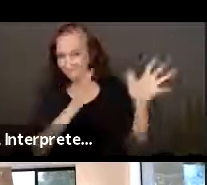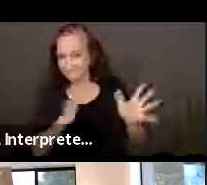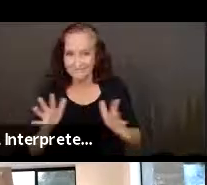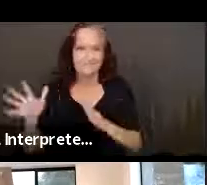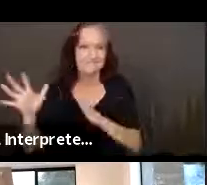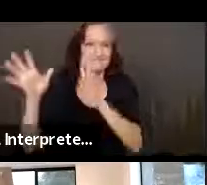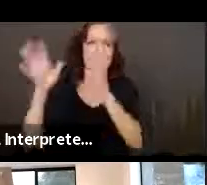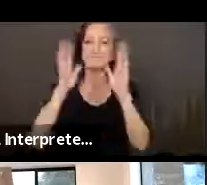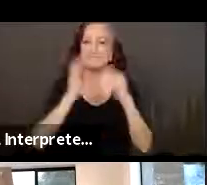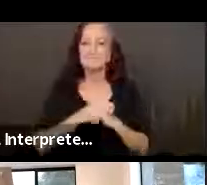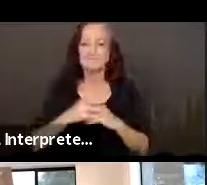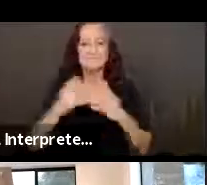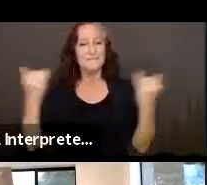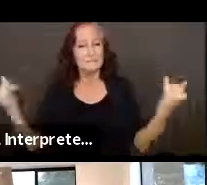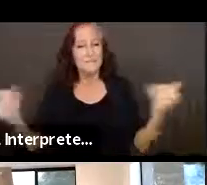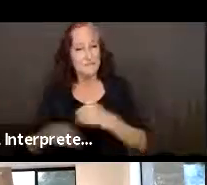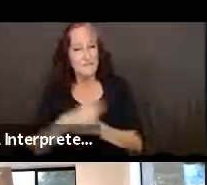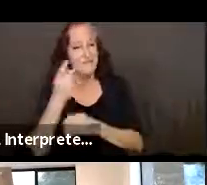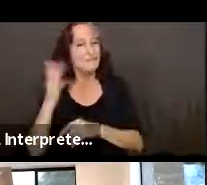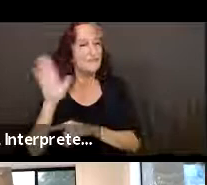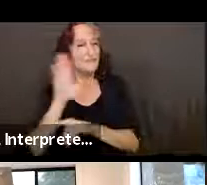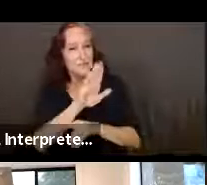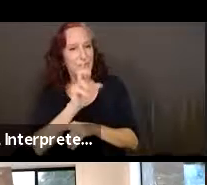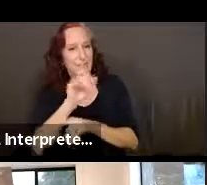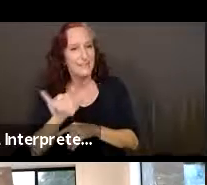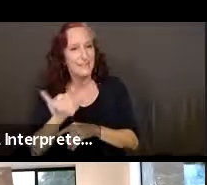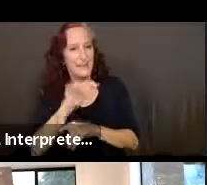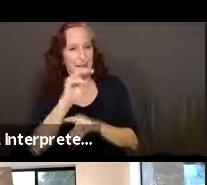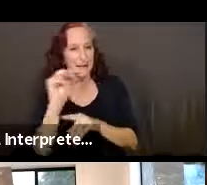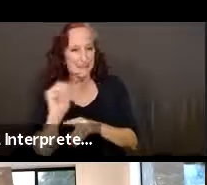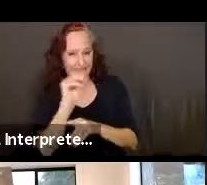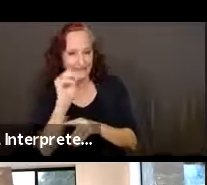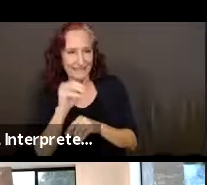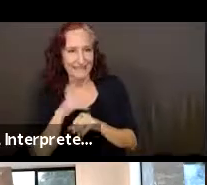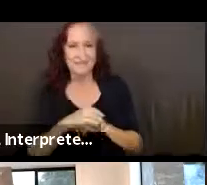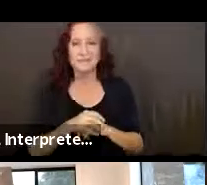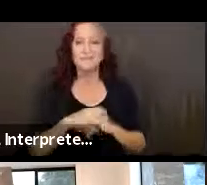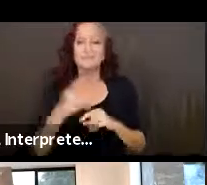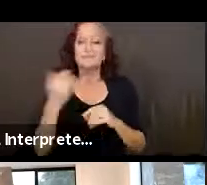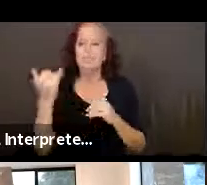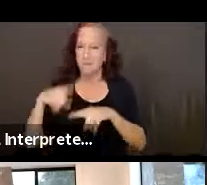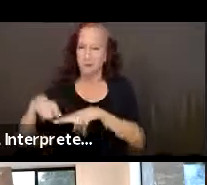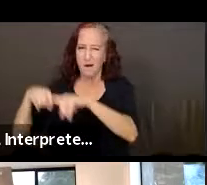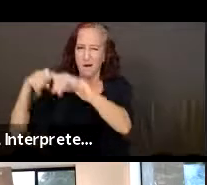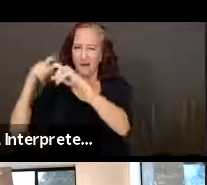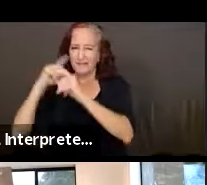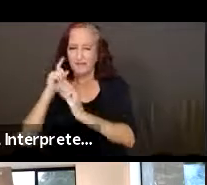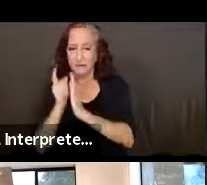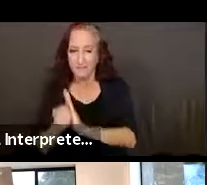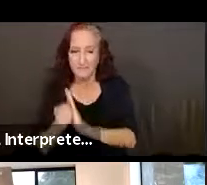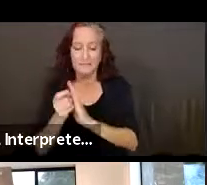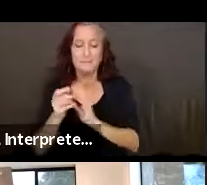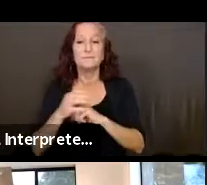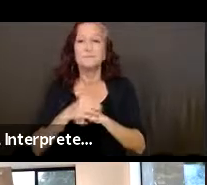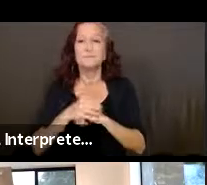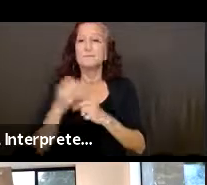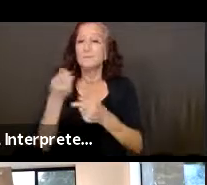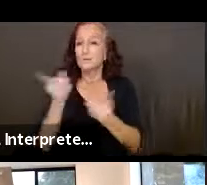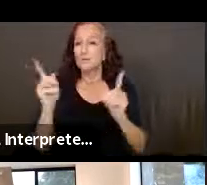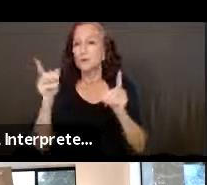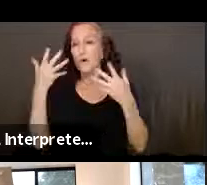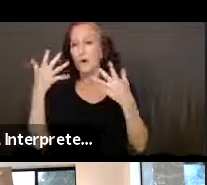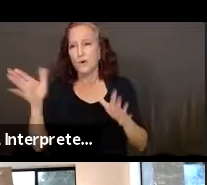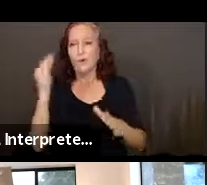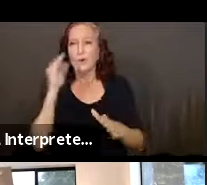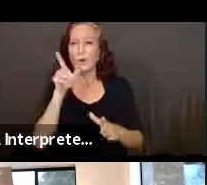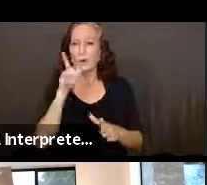clap it up. This is your day, Melinda. So, okay, let me just take a pause here. And I just want to say a few things about you professionally. I'm sure that everyone here knows who you